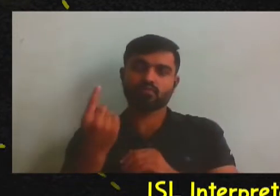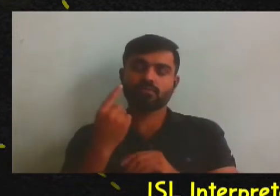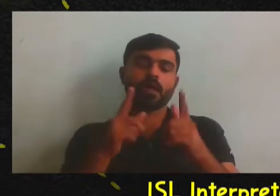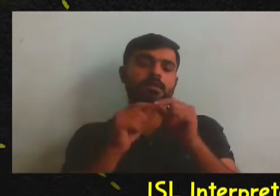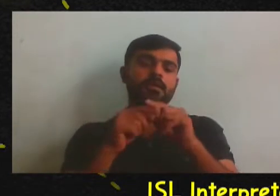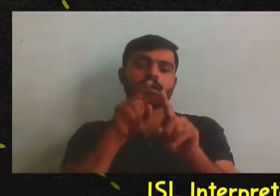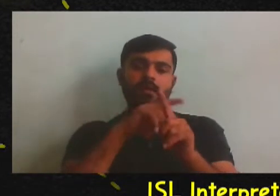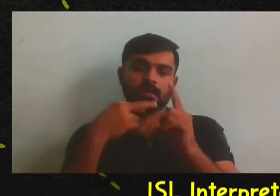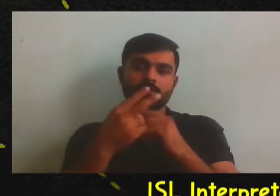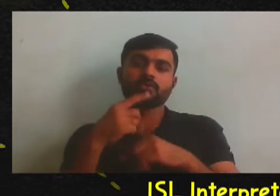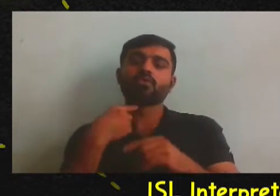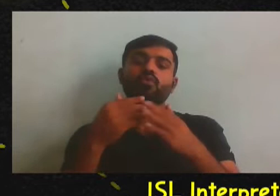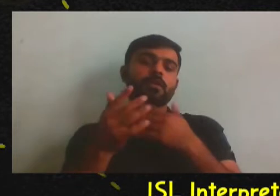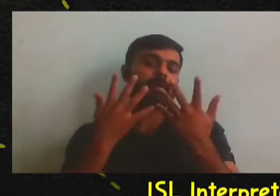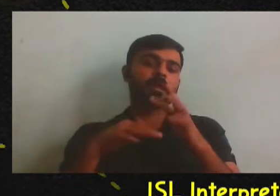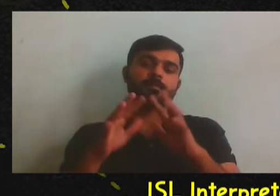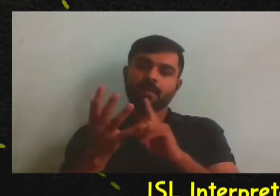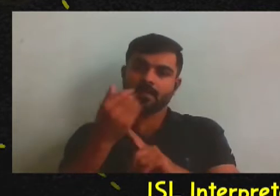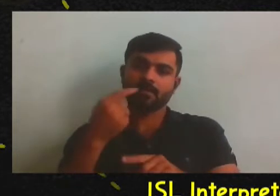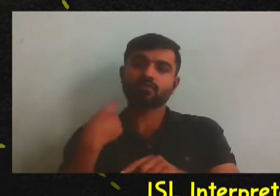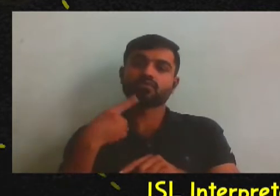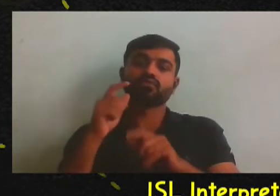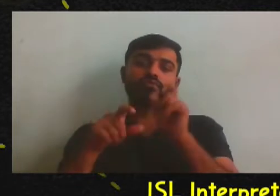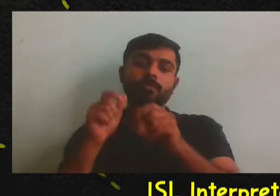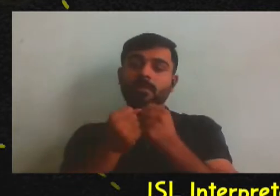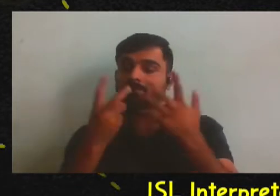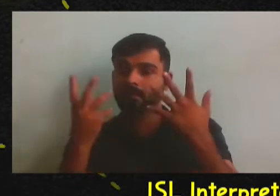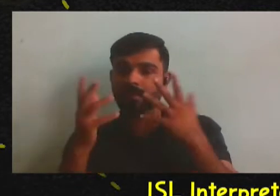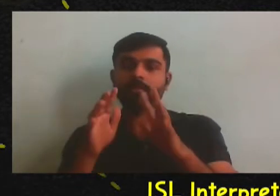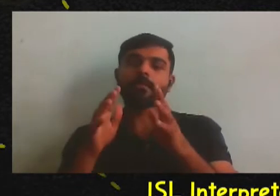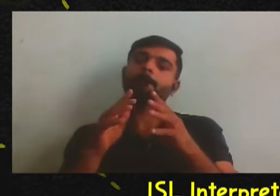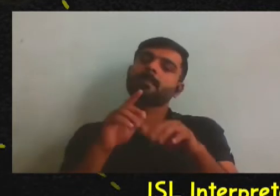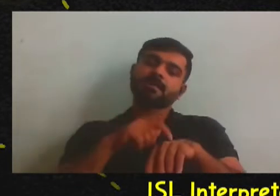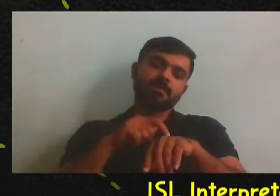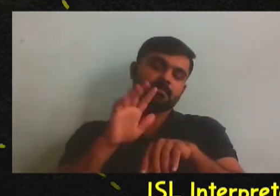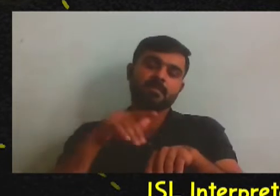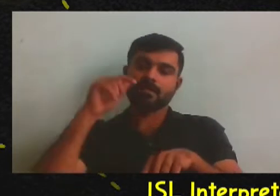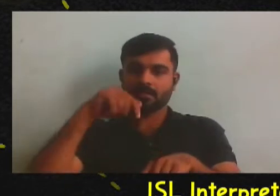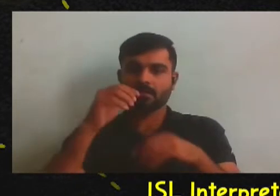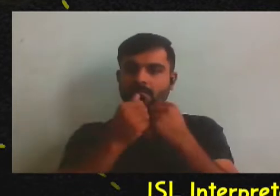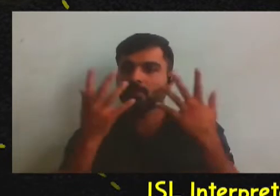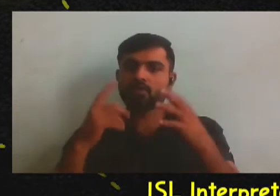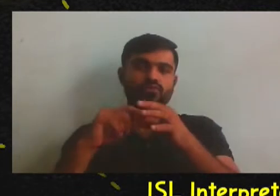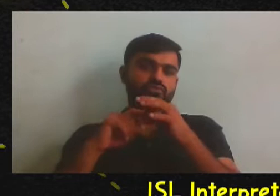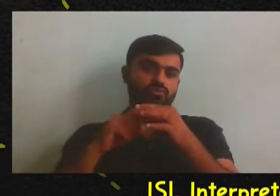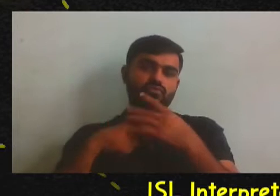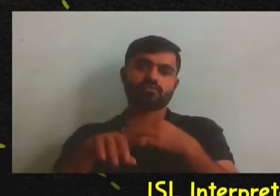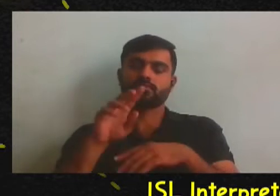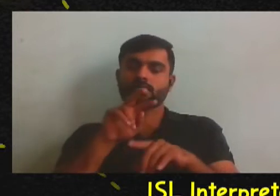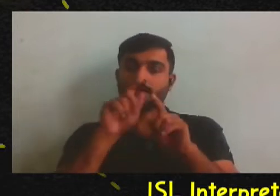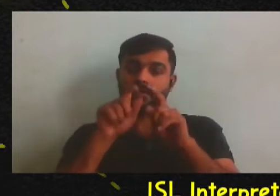mining of what we have reached and who we have reached for how many minutes. Is today most of the questions are first